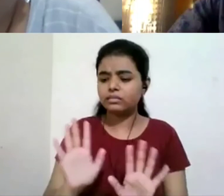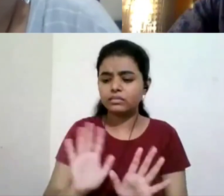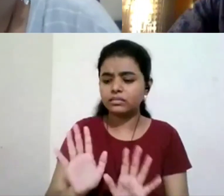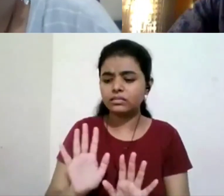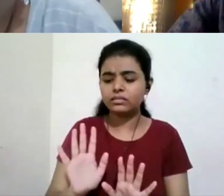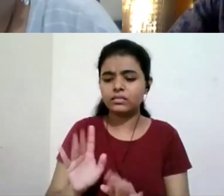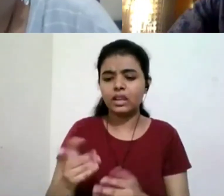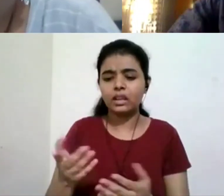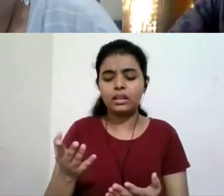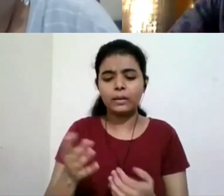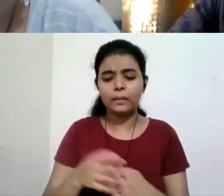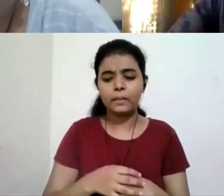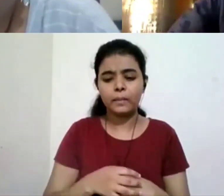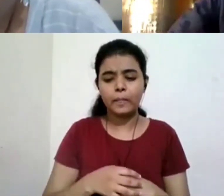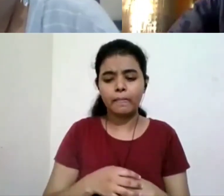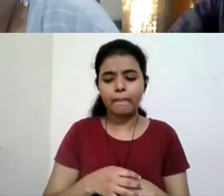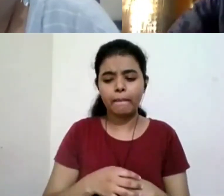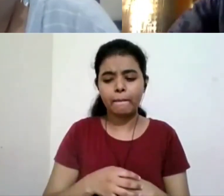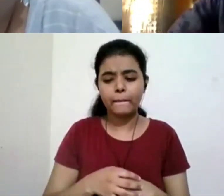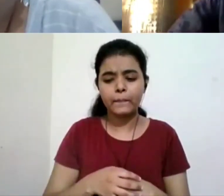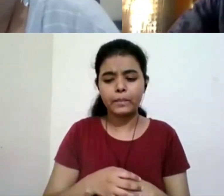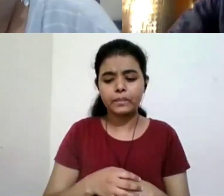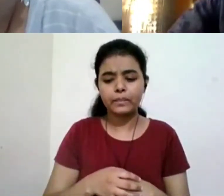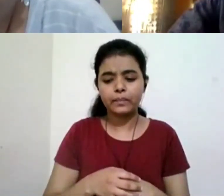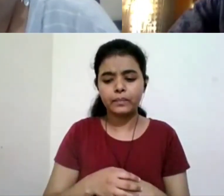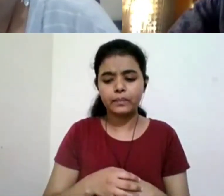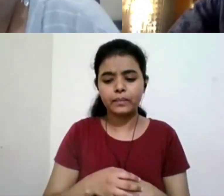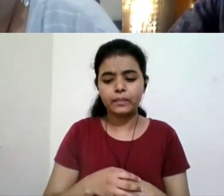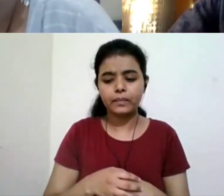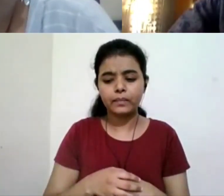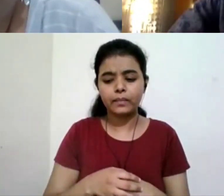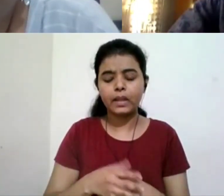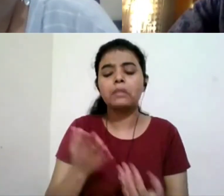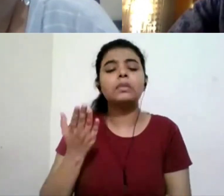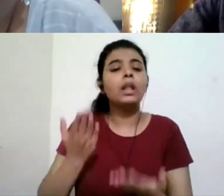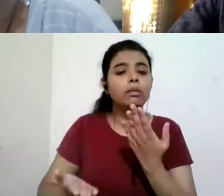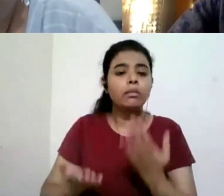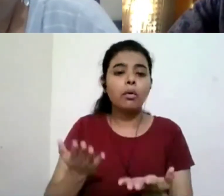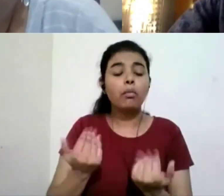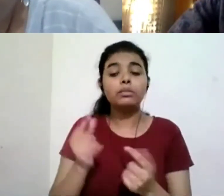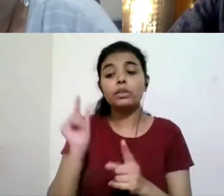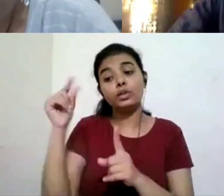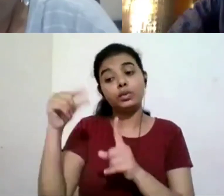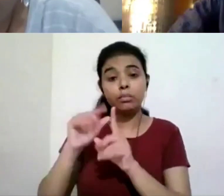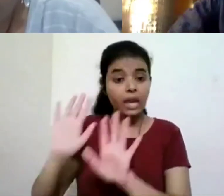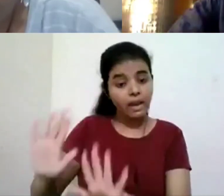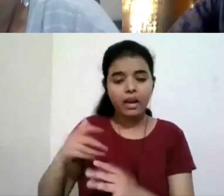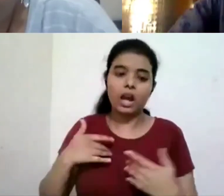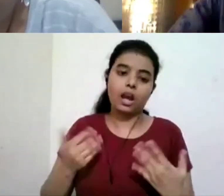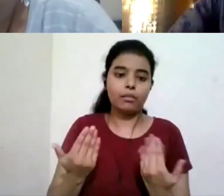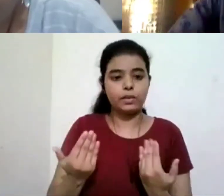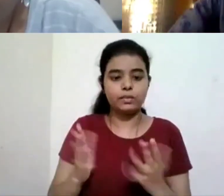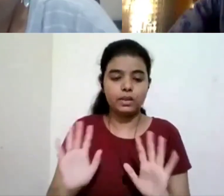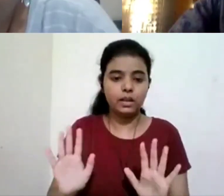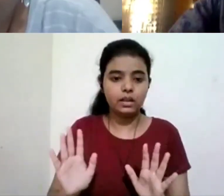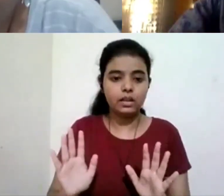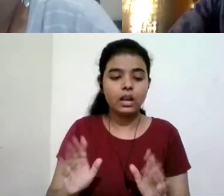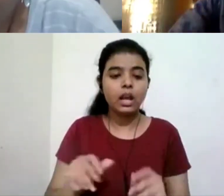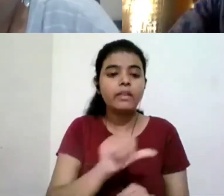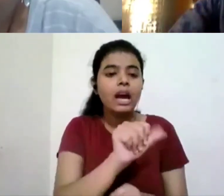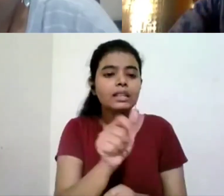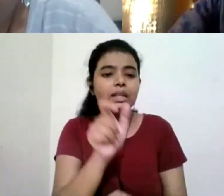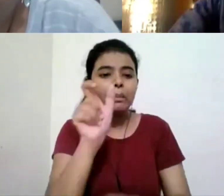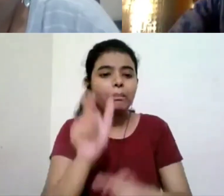I will be available for you filing a case in Uttar Pradesh. And then others